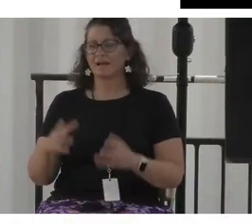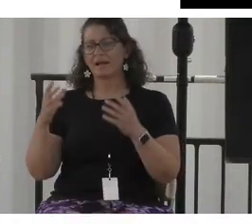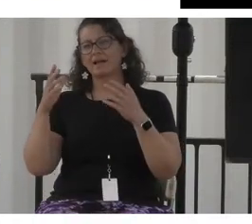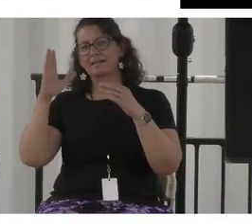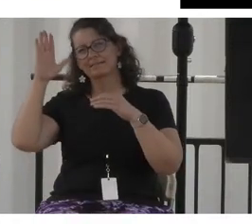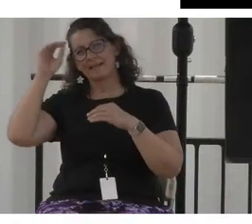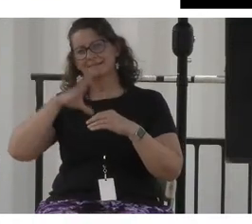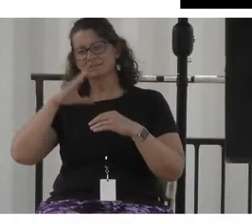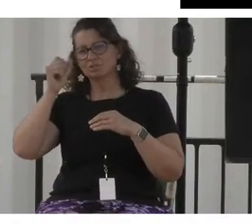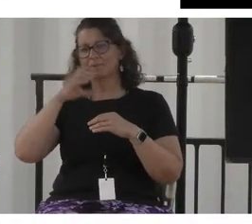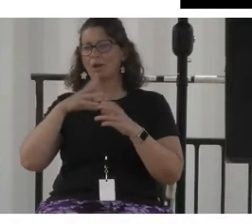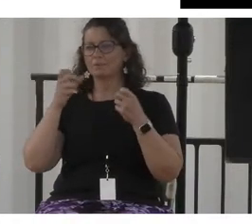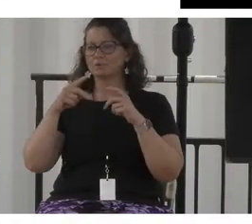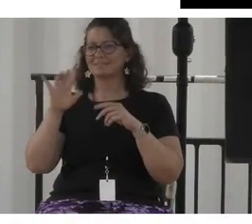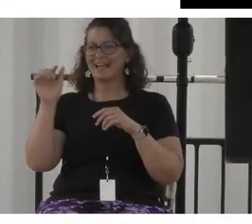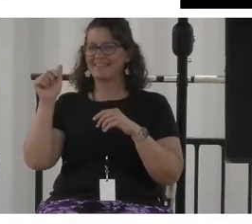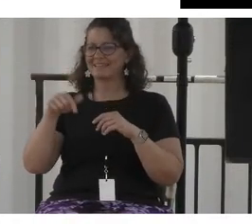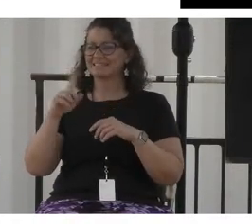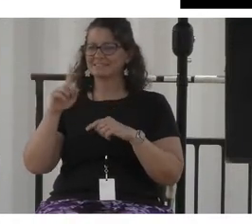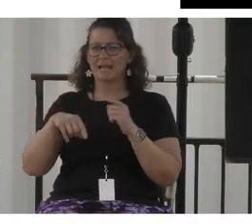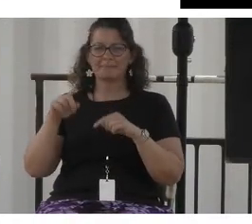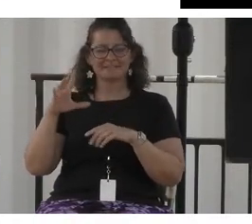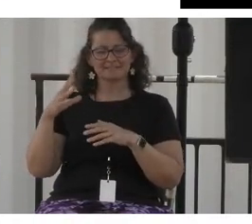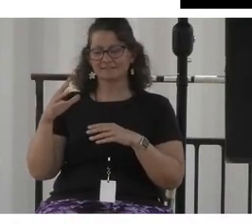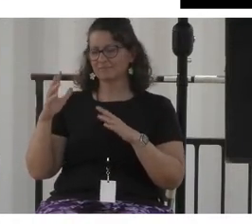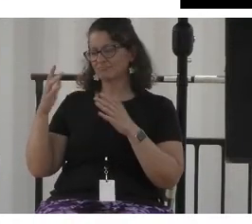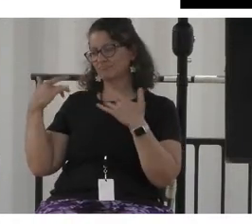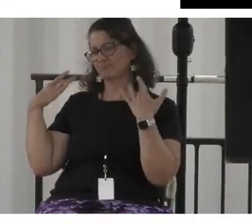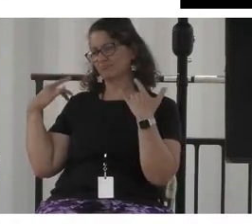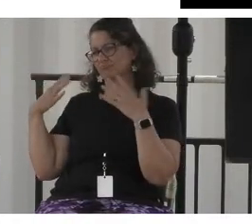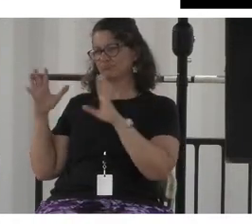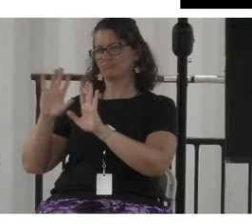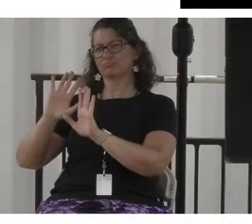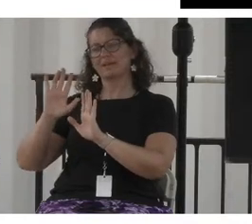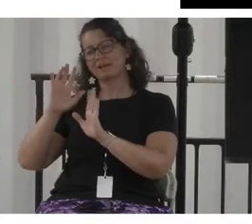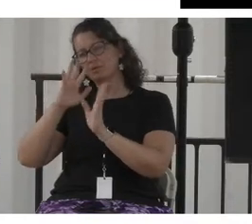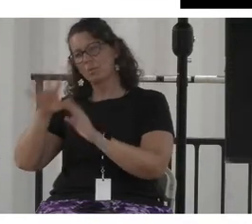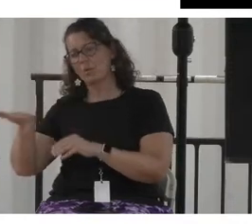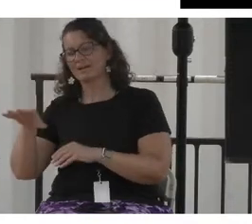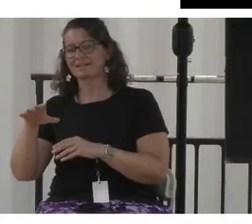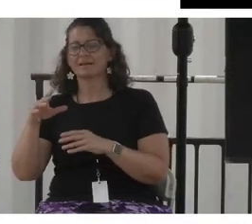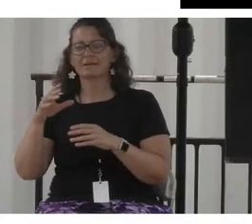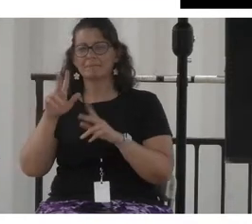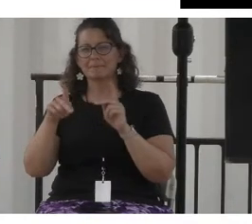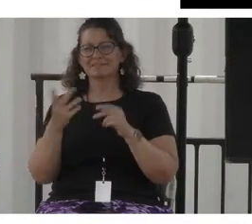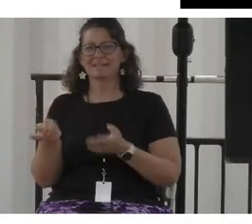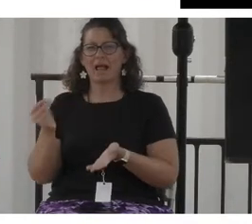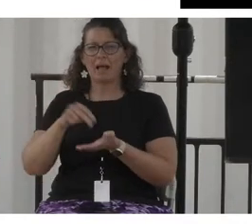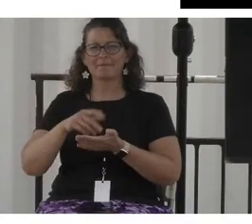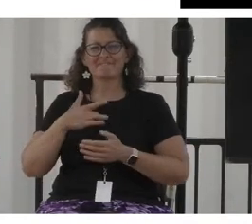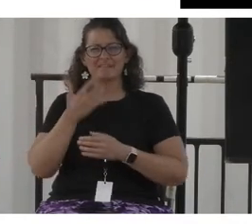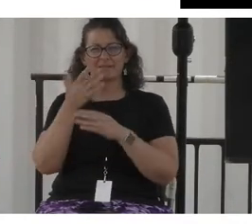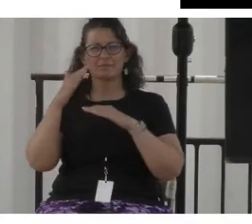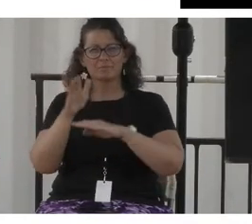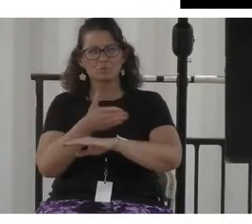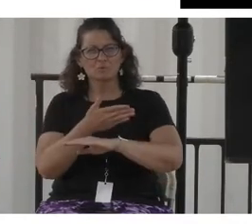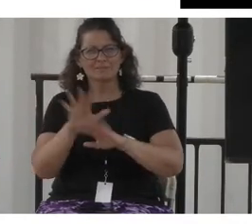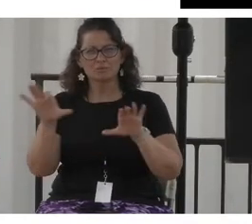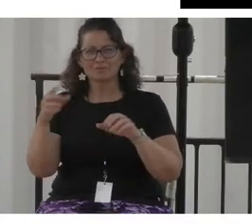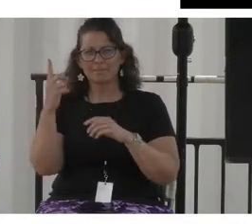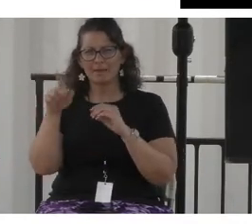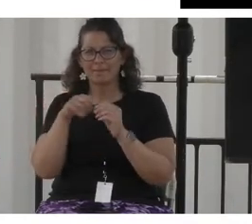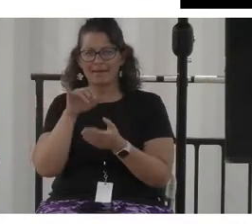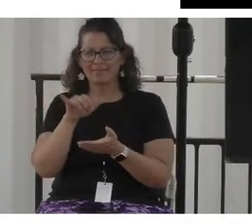beating our hearts out for you all, so I want to see people enjoying themselves. So get up and feel the music and do something about it,